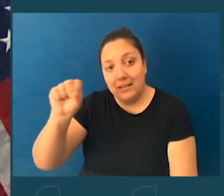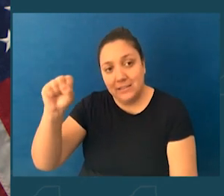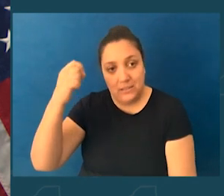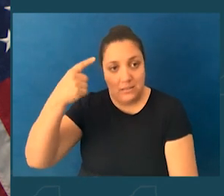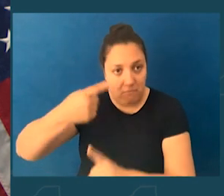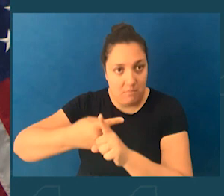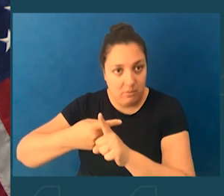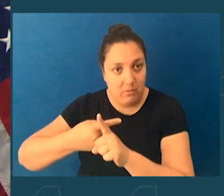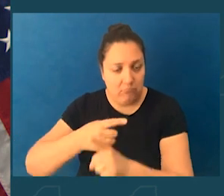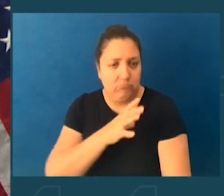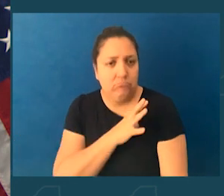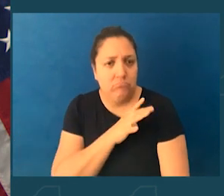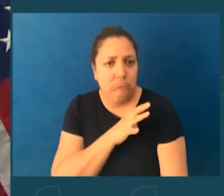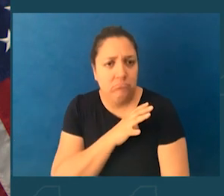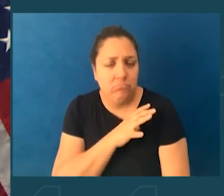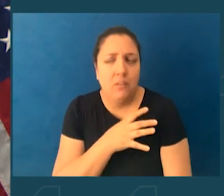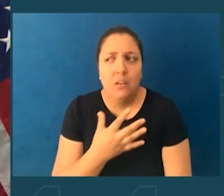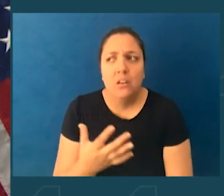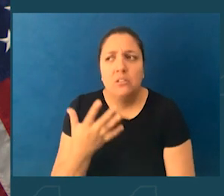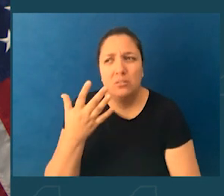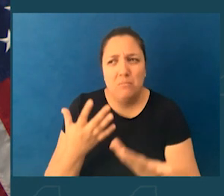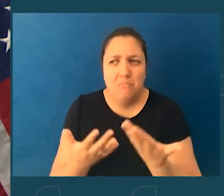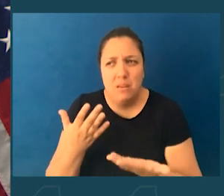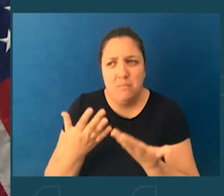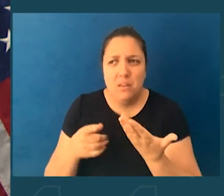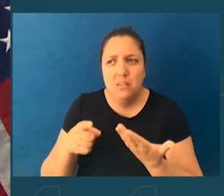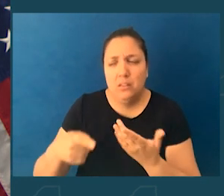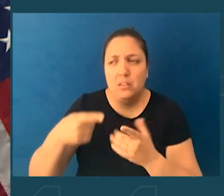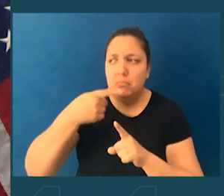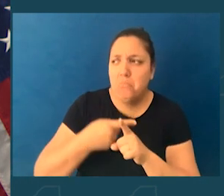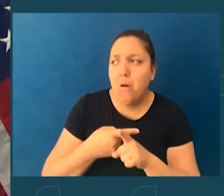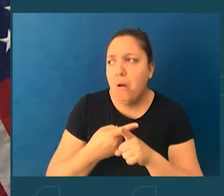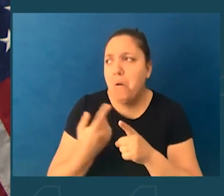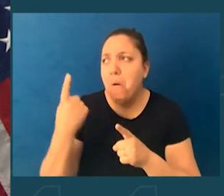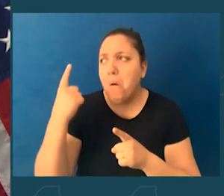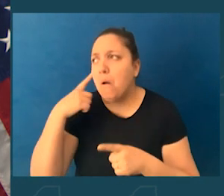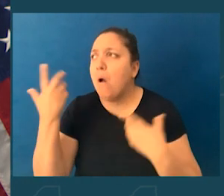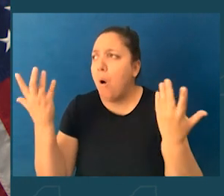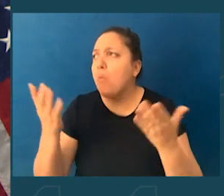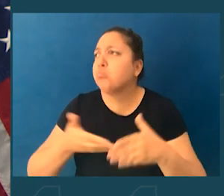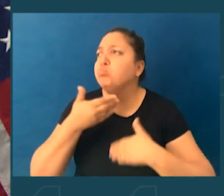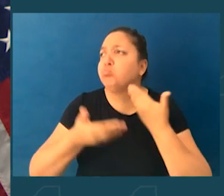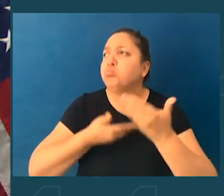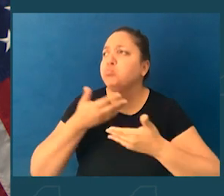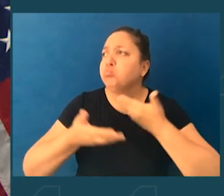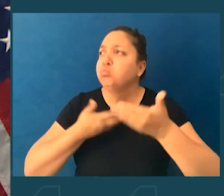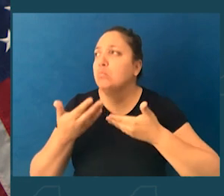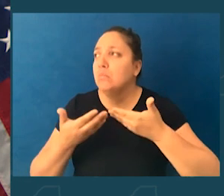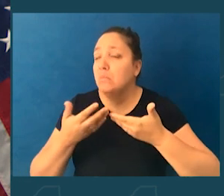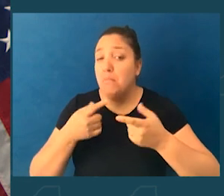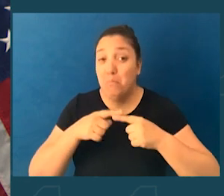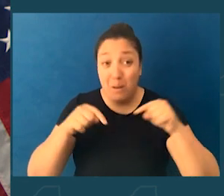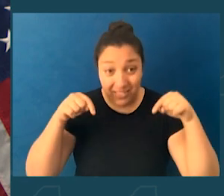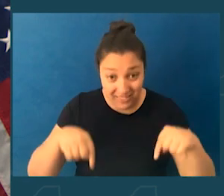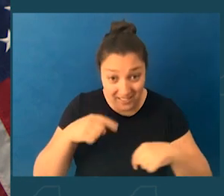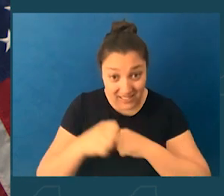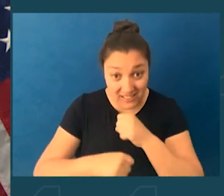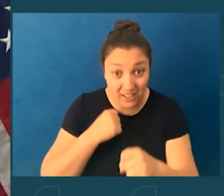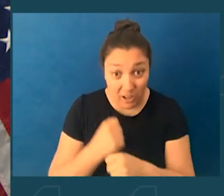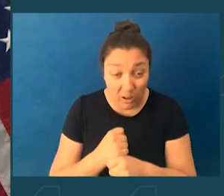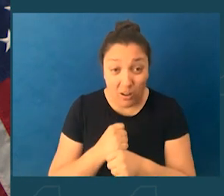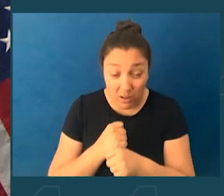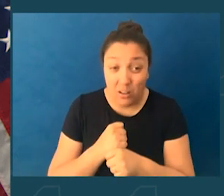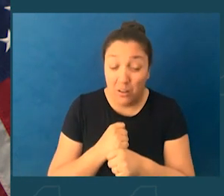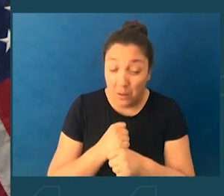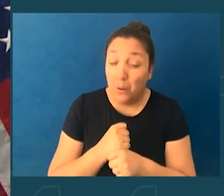know, one of those days once you wear the colors, you move on. I think it has real meaning to us this year. That's what we've been to. It's